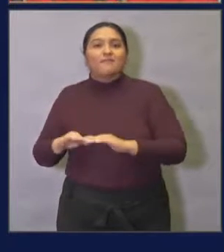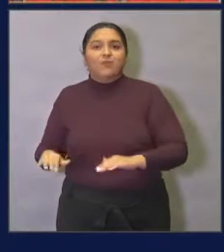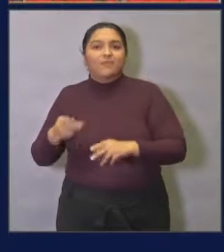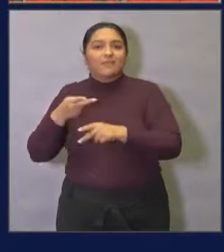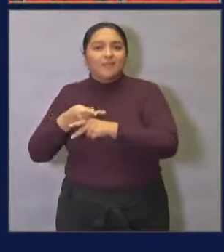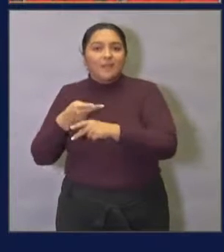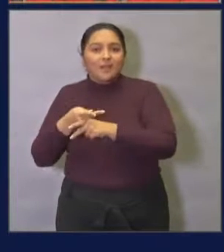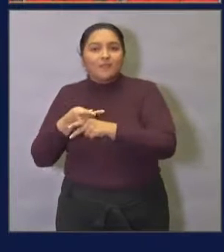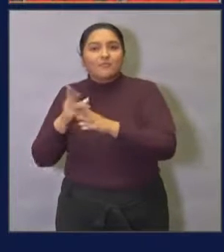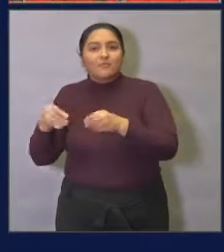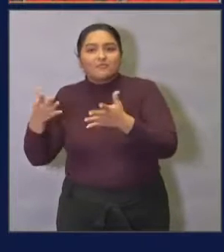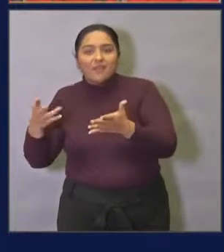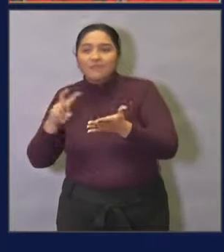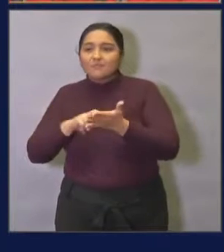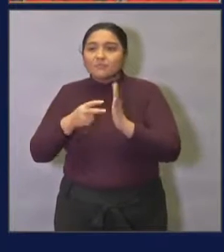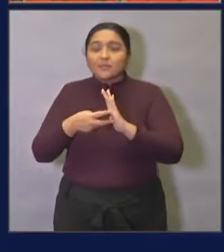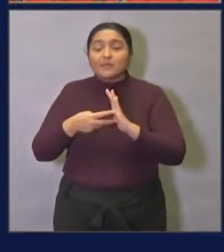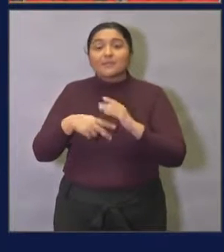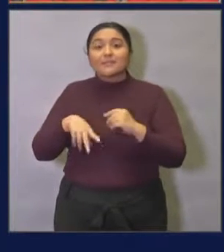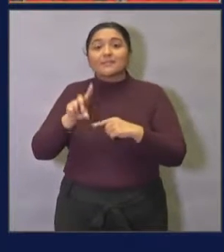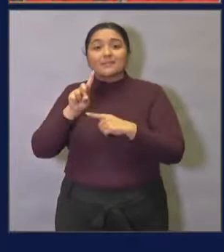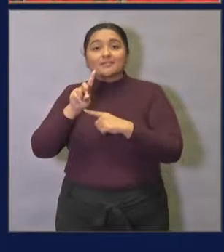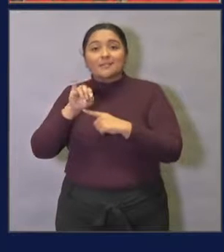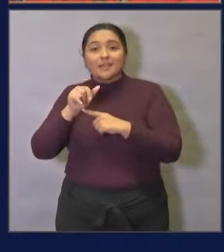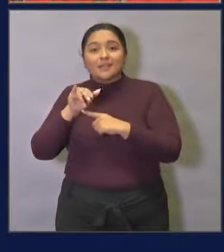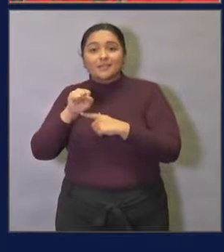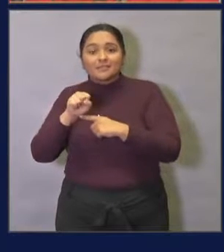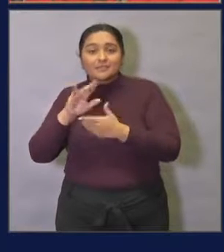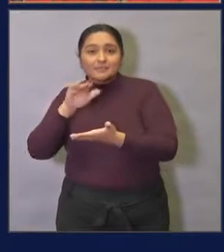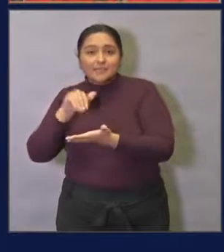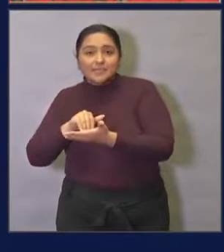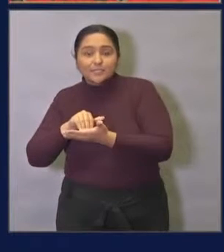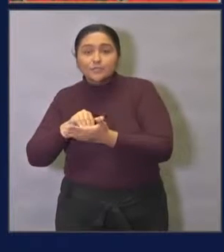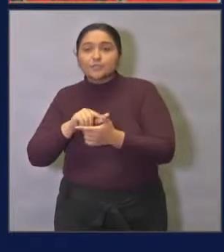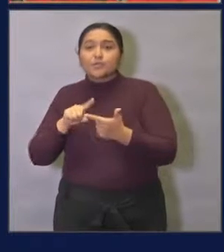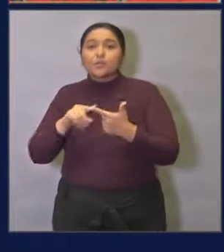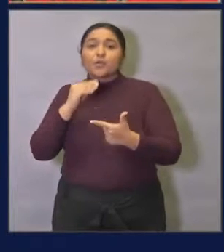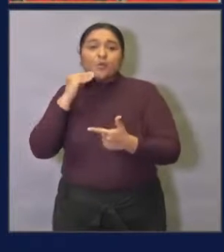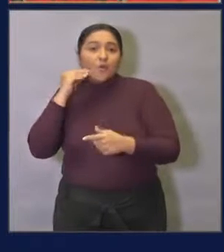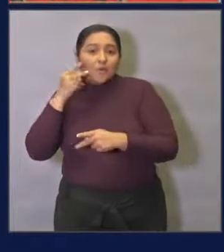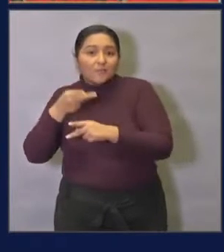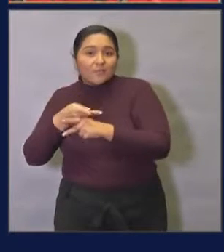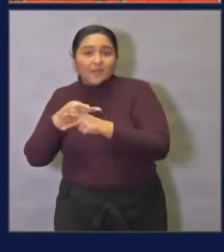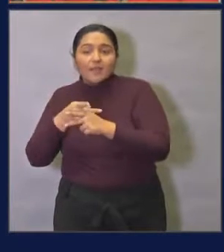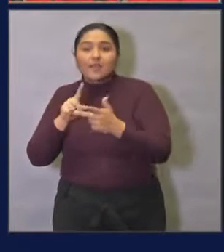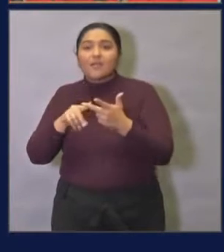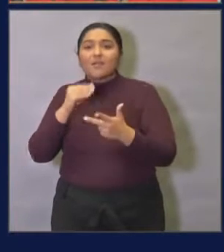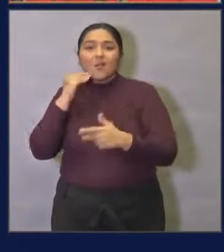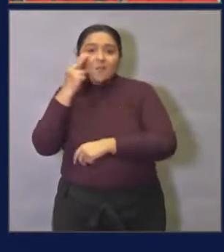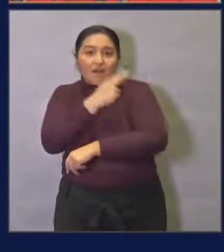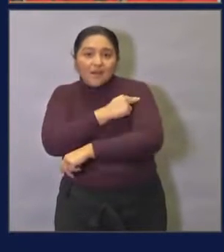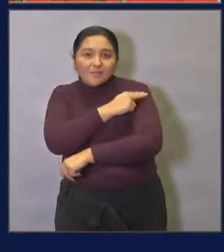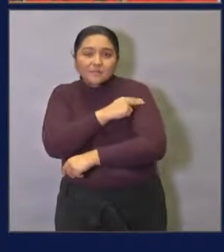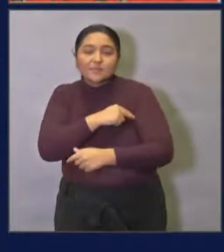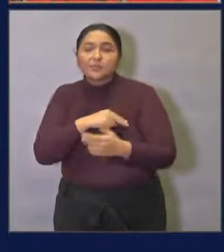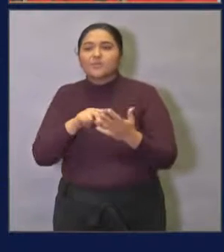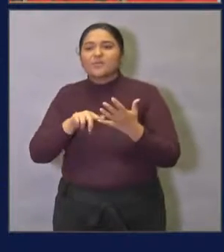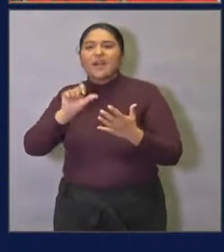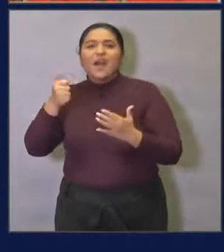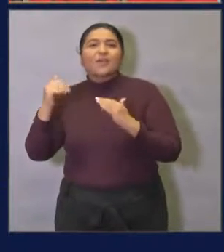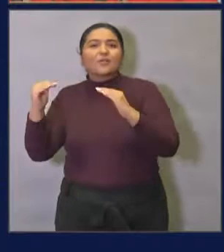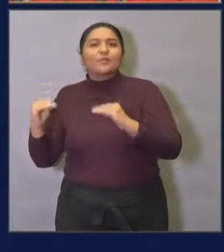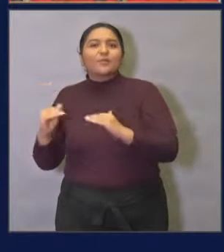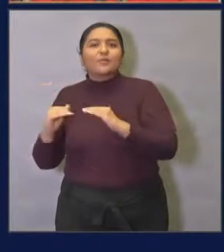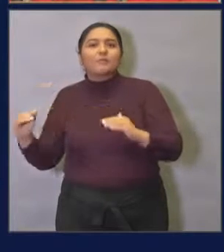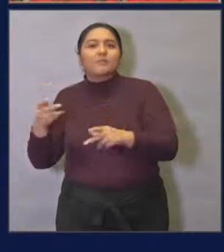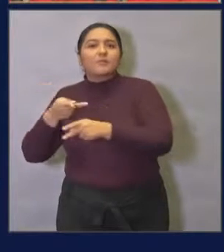they're dialysis centers, home hospital, home health care corporations, other lower level of care organizations